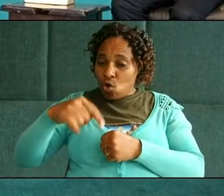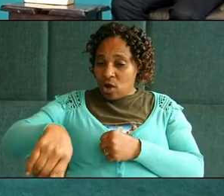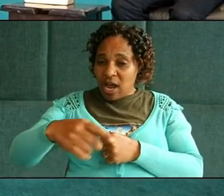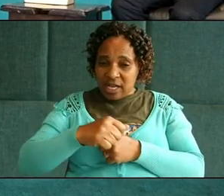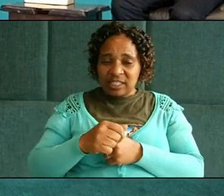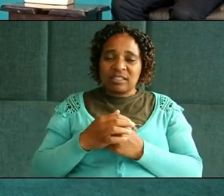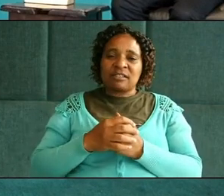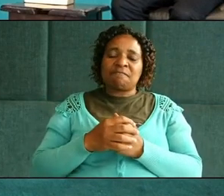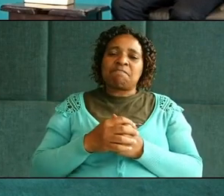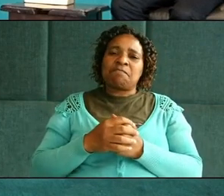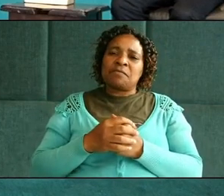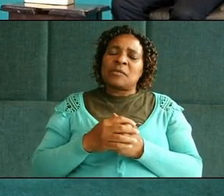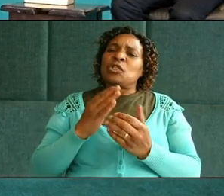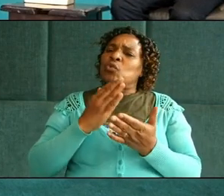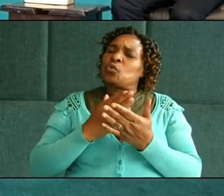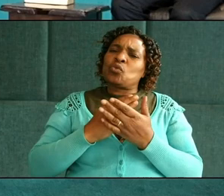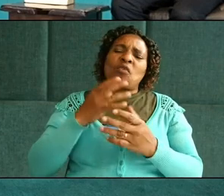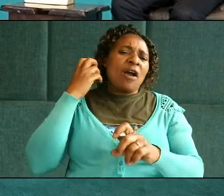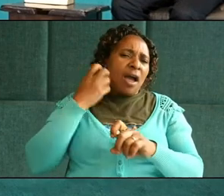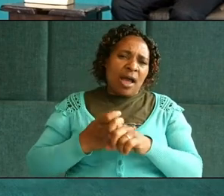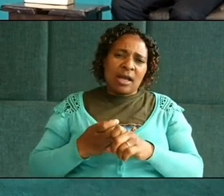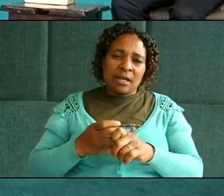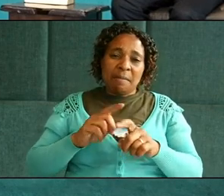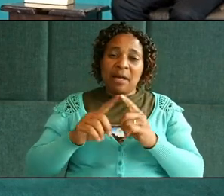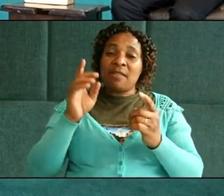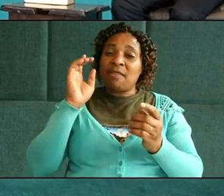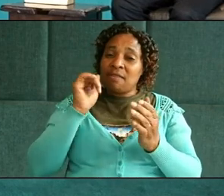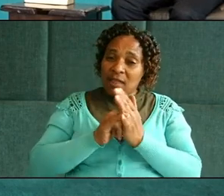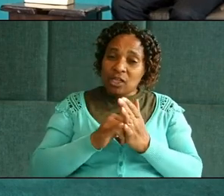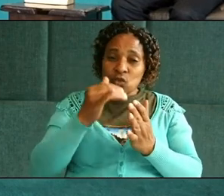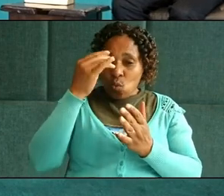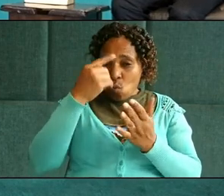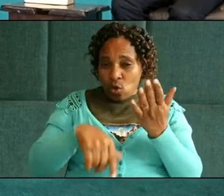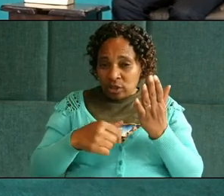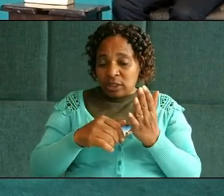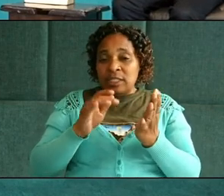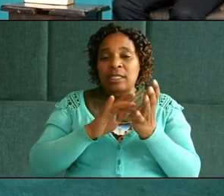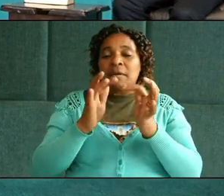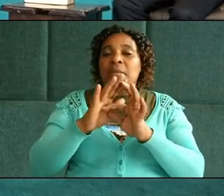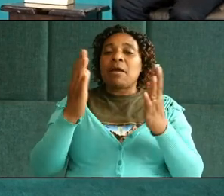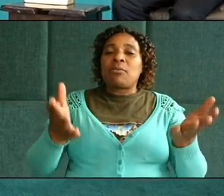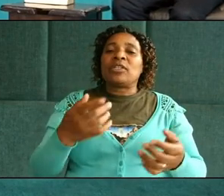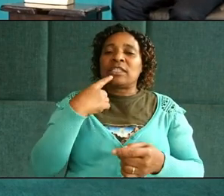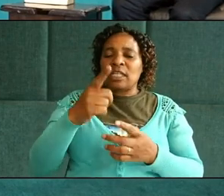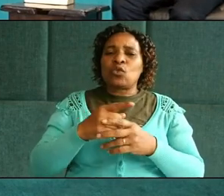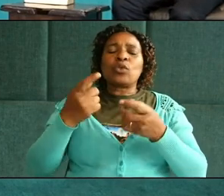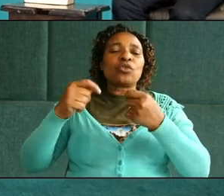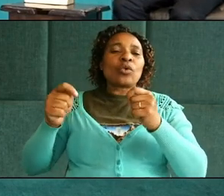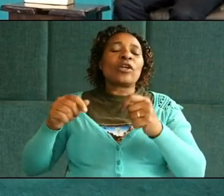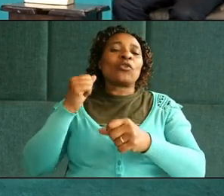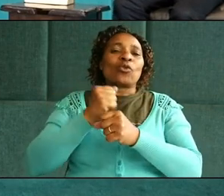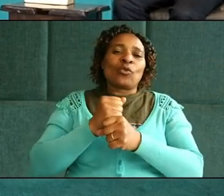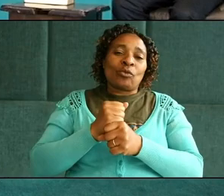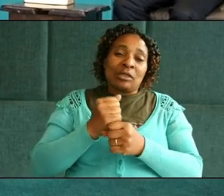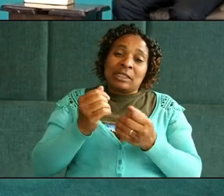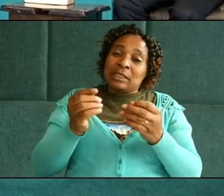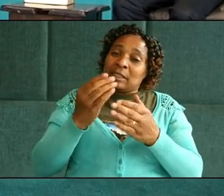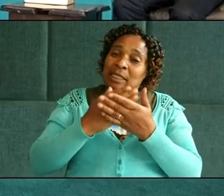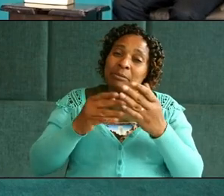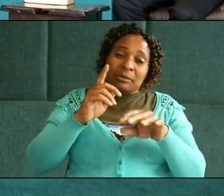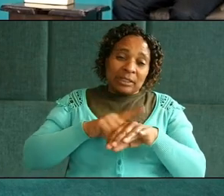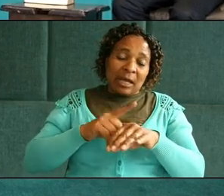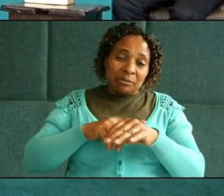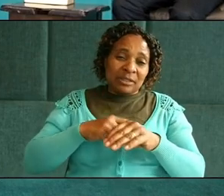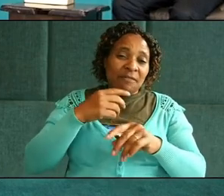It's really hard, but that's what the Bible says. That's what you should strive to do. Even though it's very hard, I can't